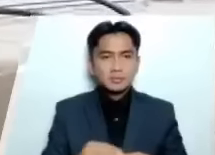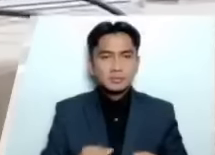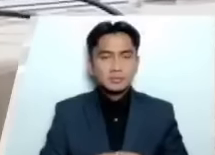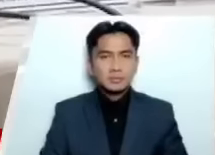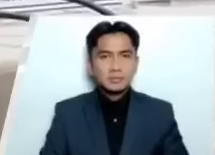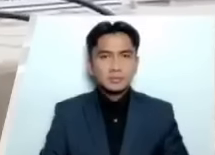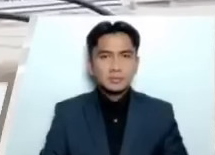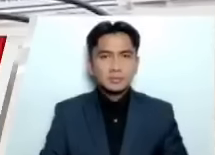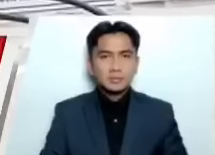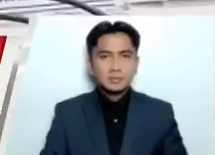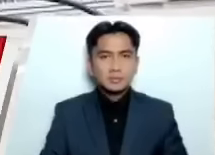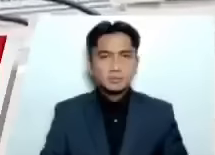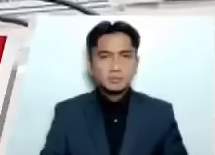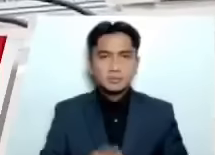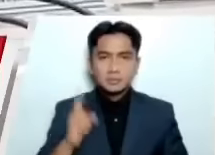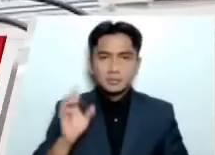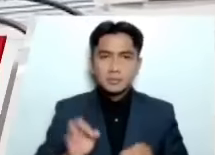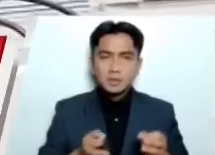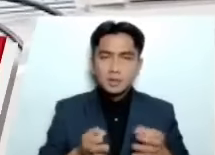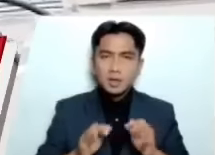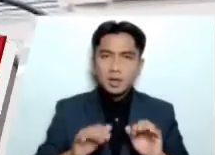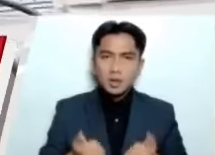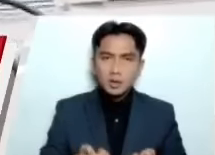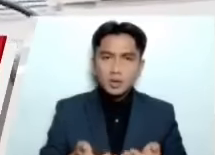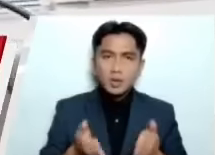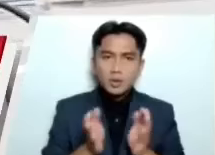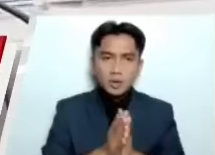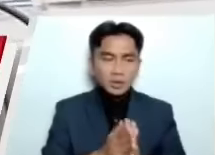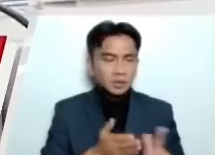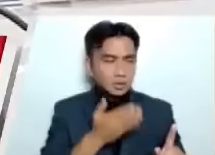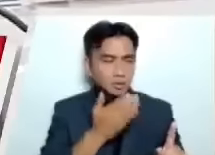How can you ask a resource person without giving